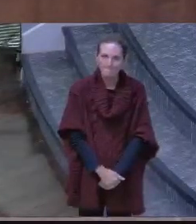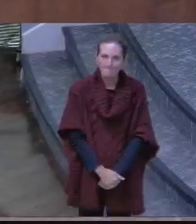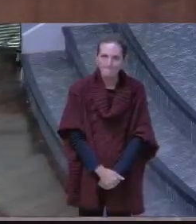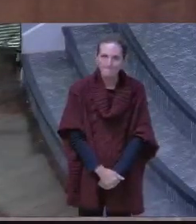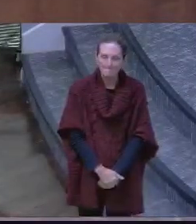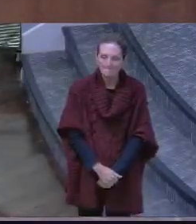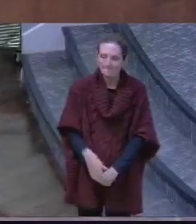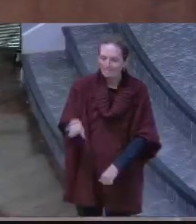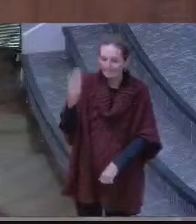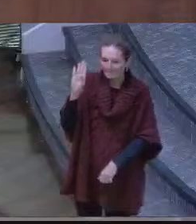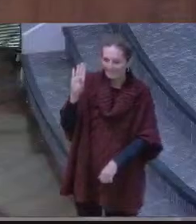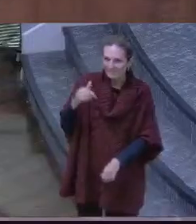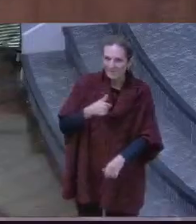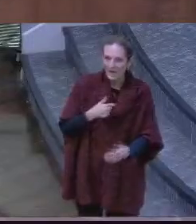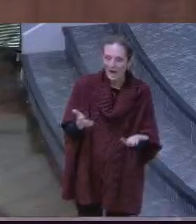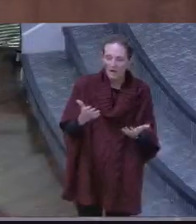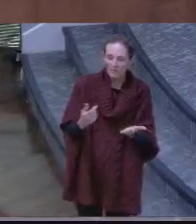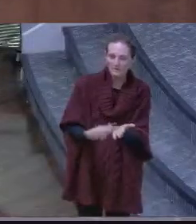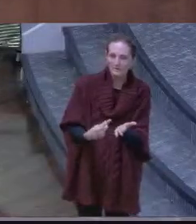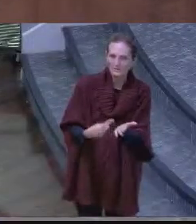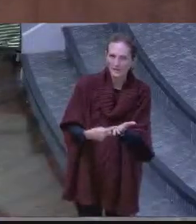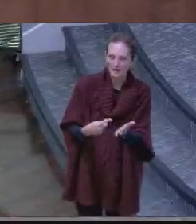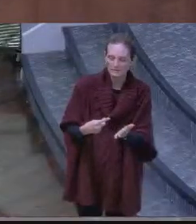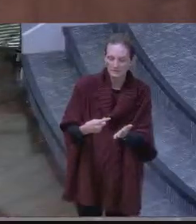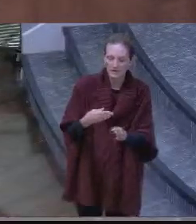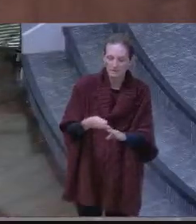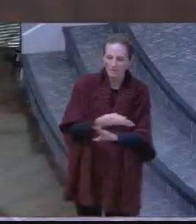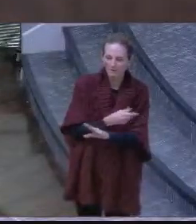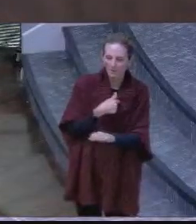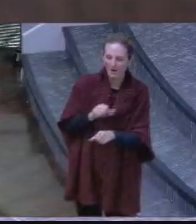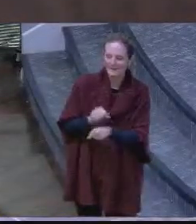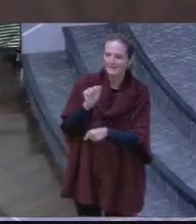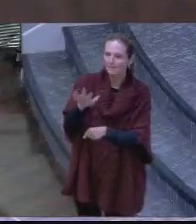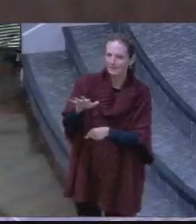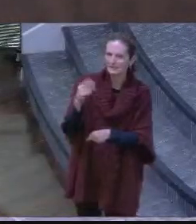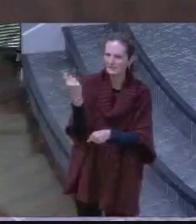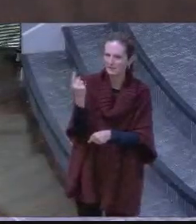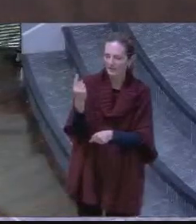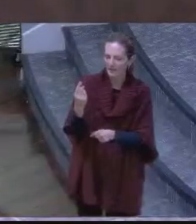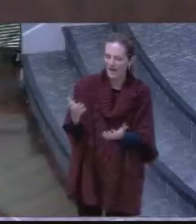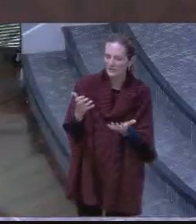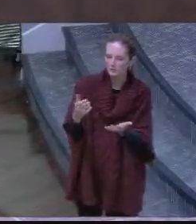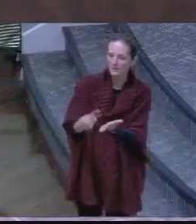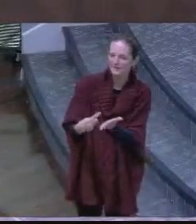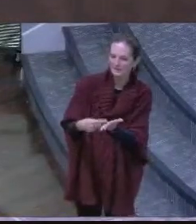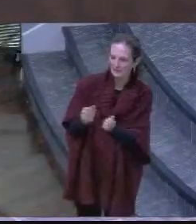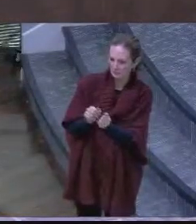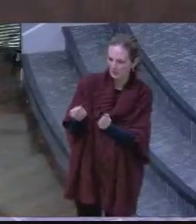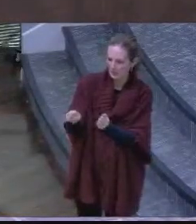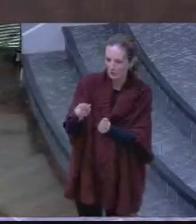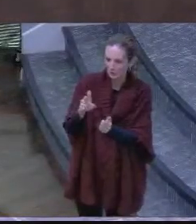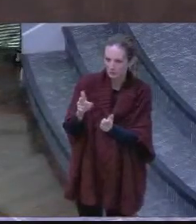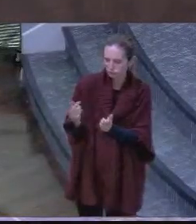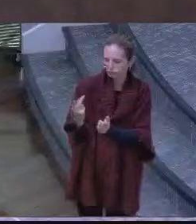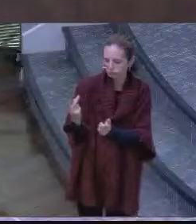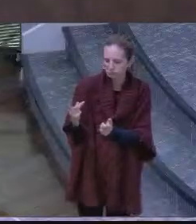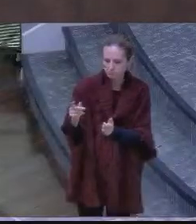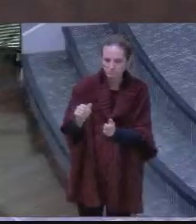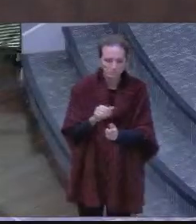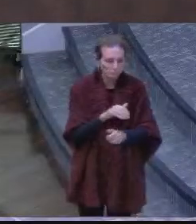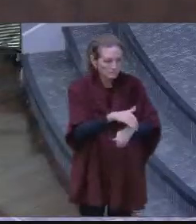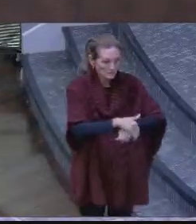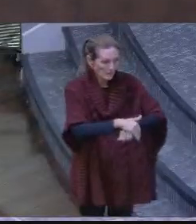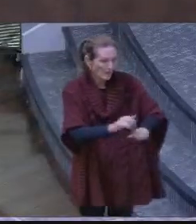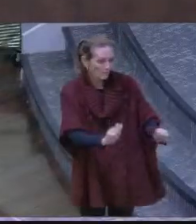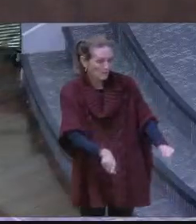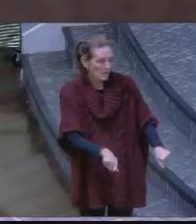Madam President, I'd like to just have a conversation with you before I submit something like that, if I may. Okay, Thank you. yeah, sure. We can talk tonight if you'd like,